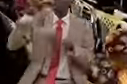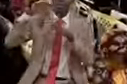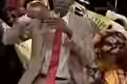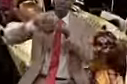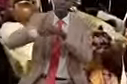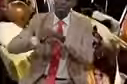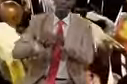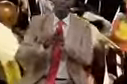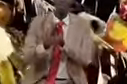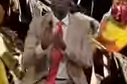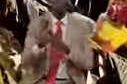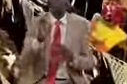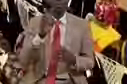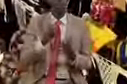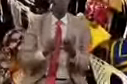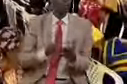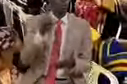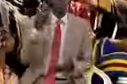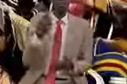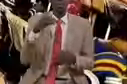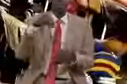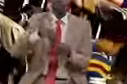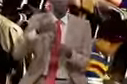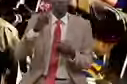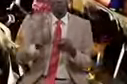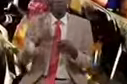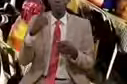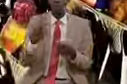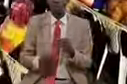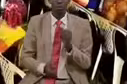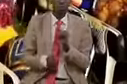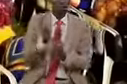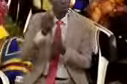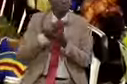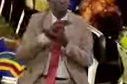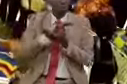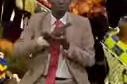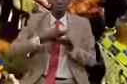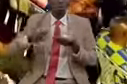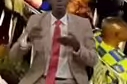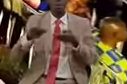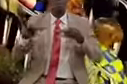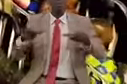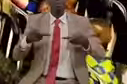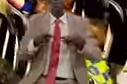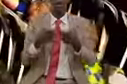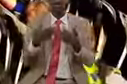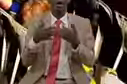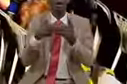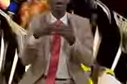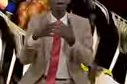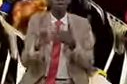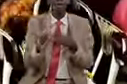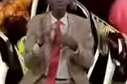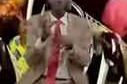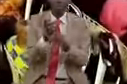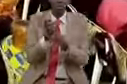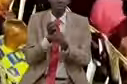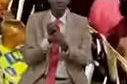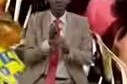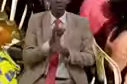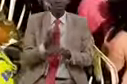in once into the holy place, having obtained